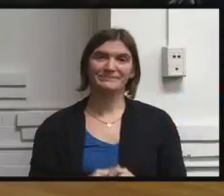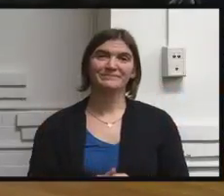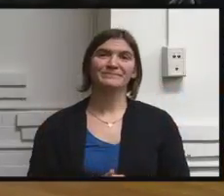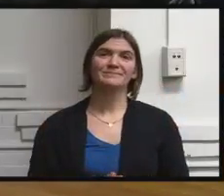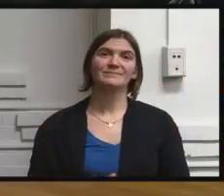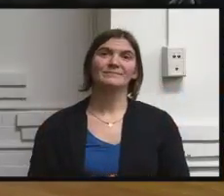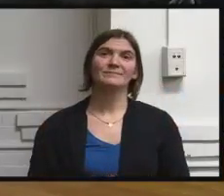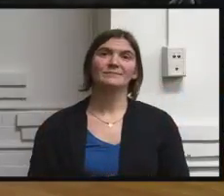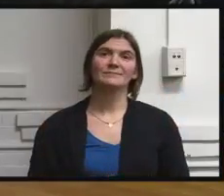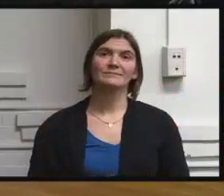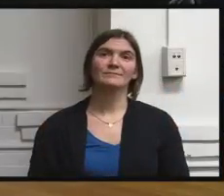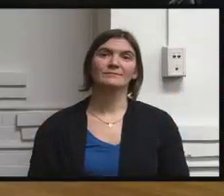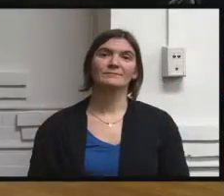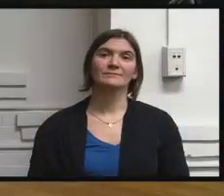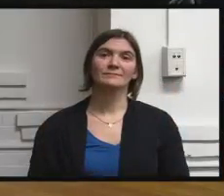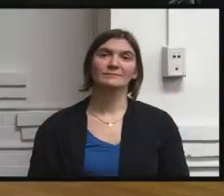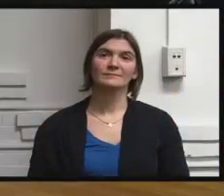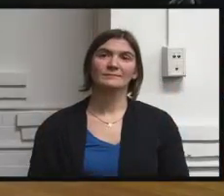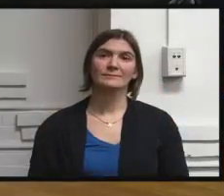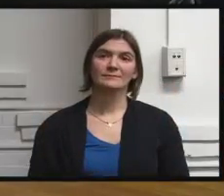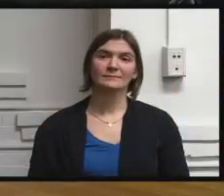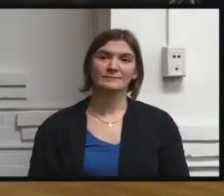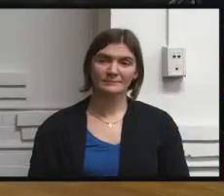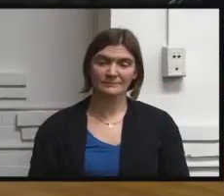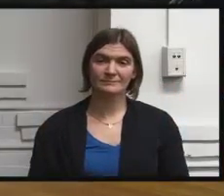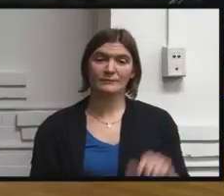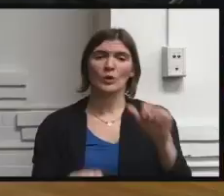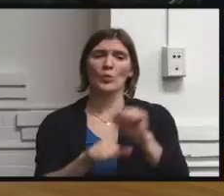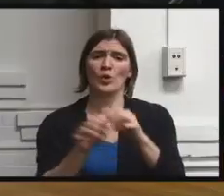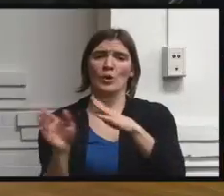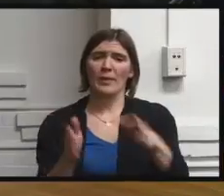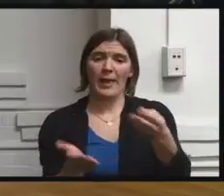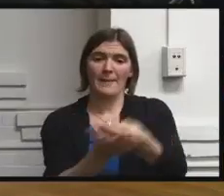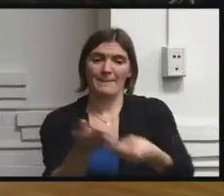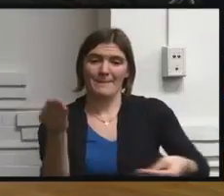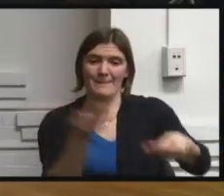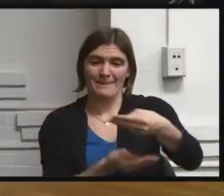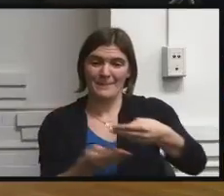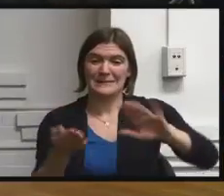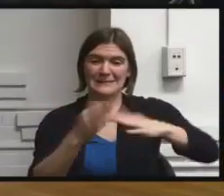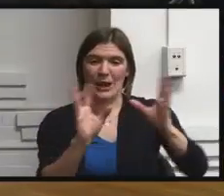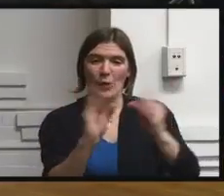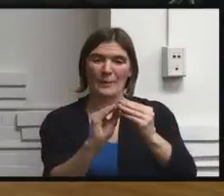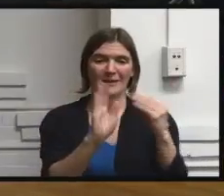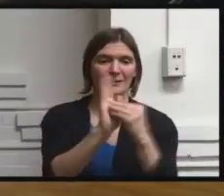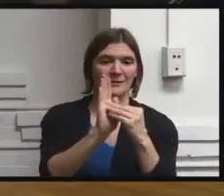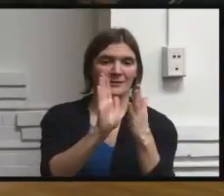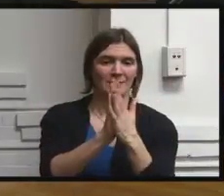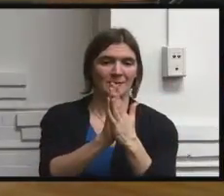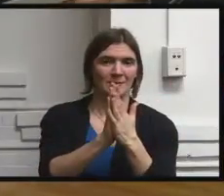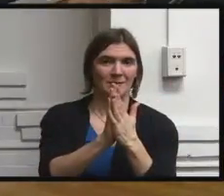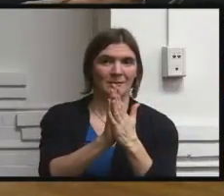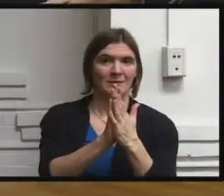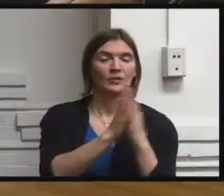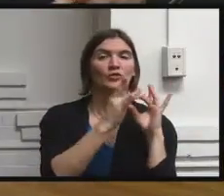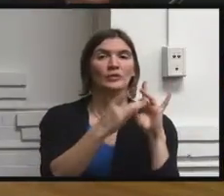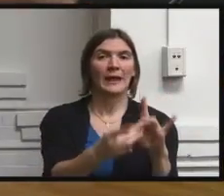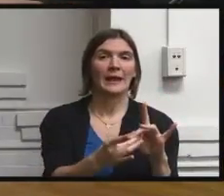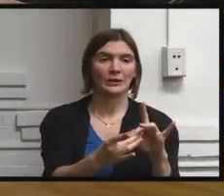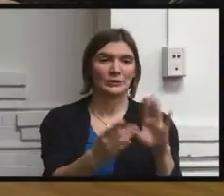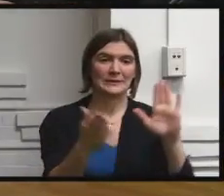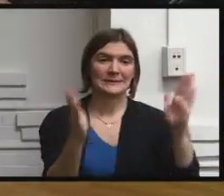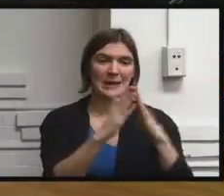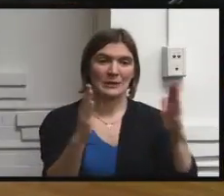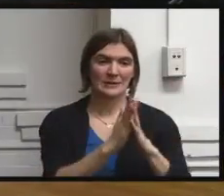agenda is the work plan and budget and town meeting article presentation relating to the